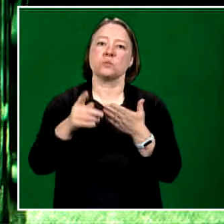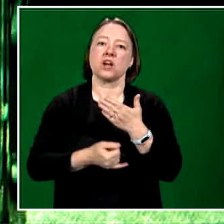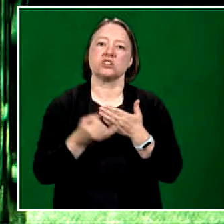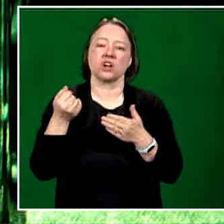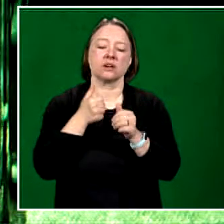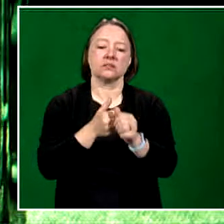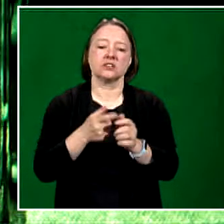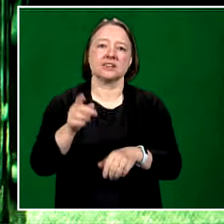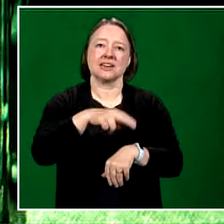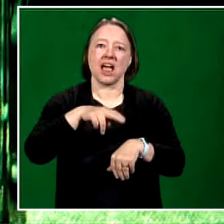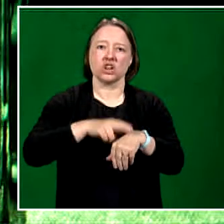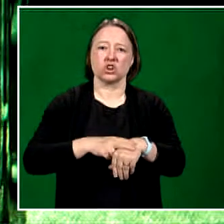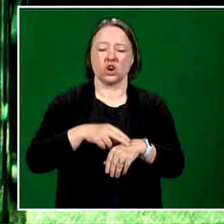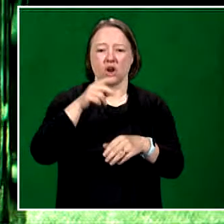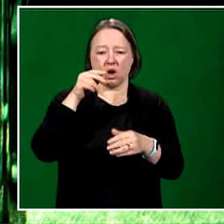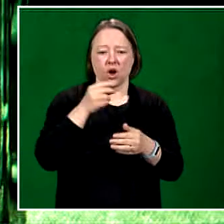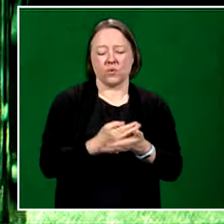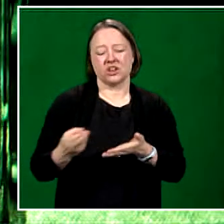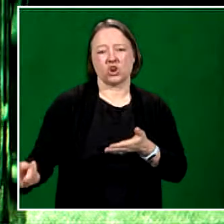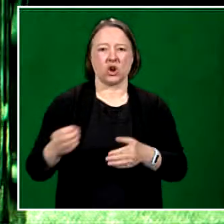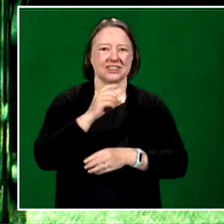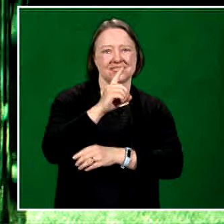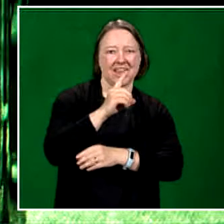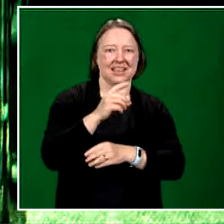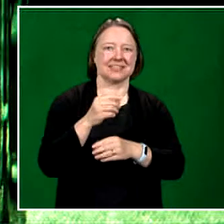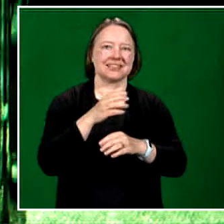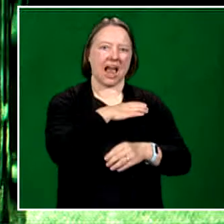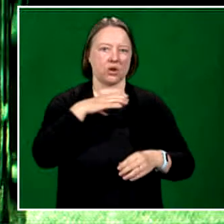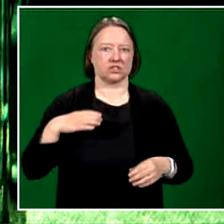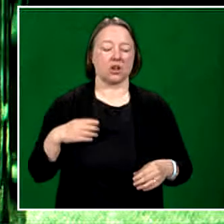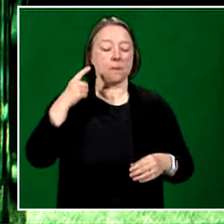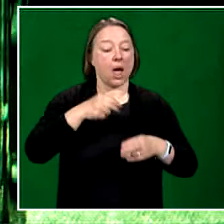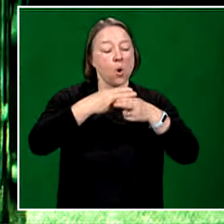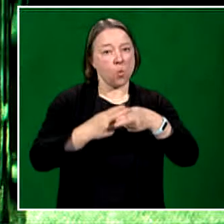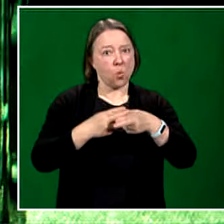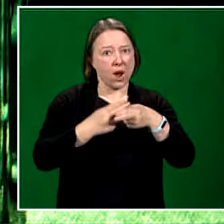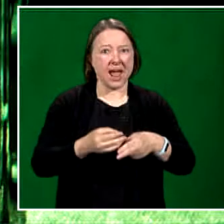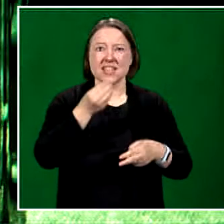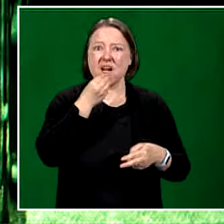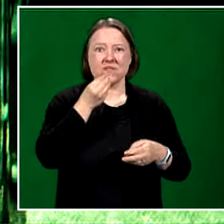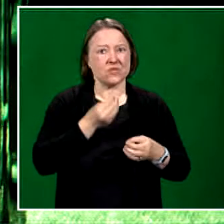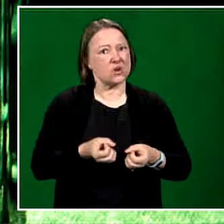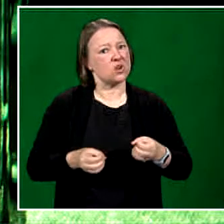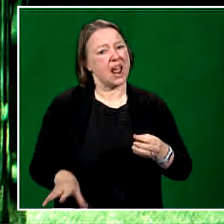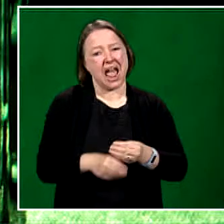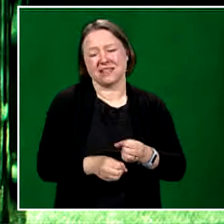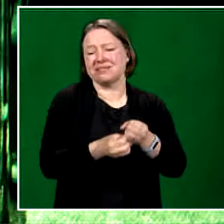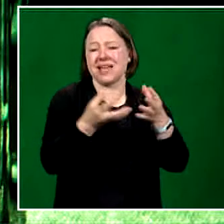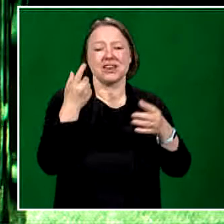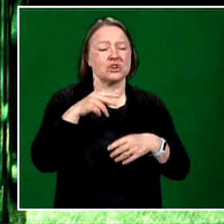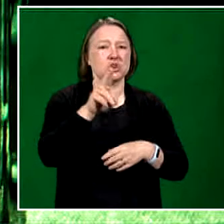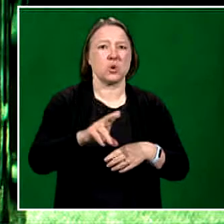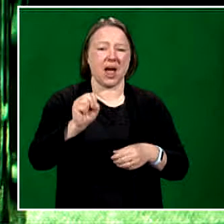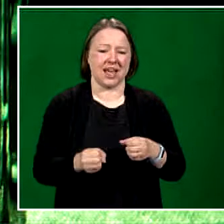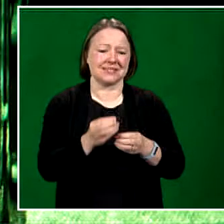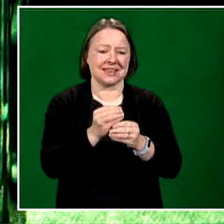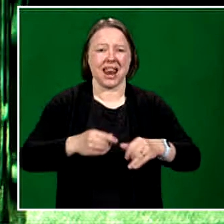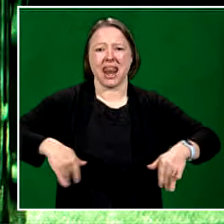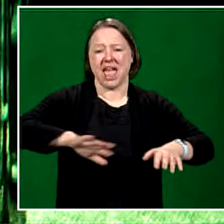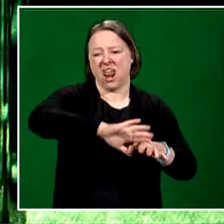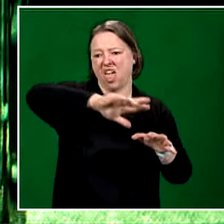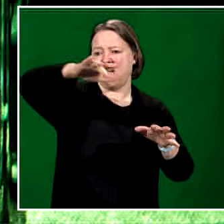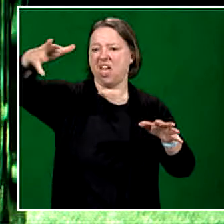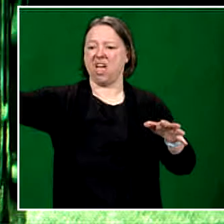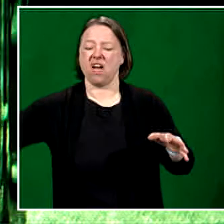National Resource Defense Council, by weight, food is the largest contributor to the United States landfills.